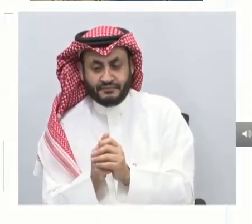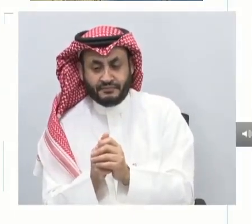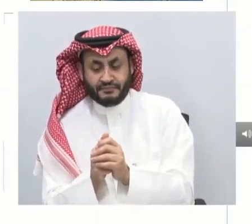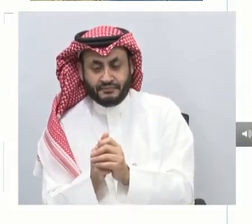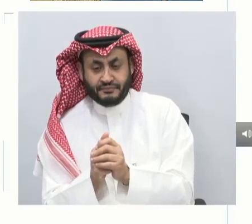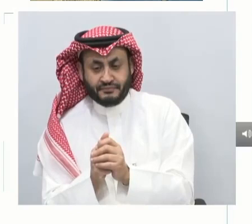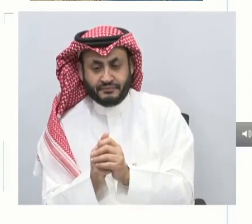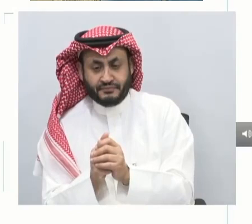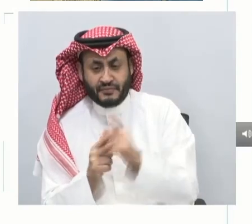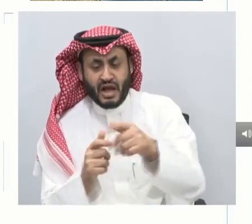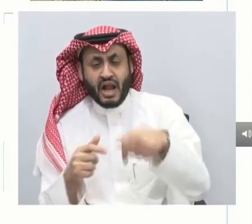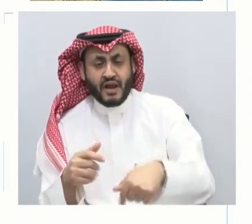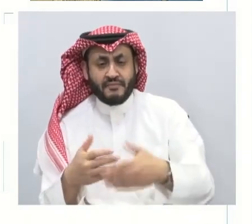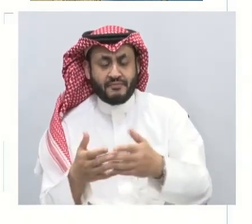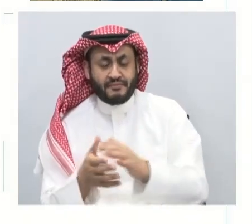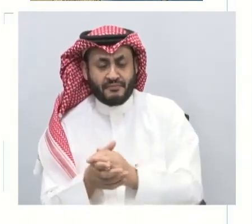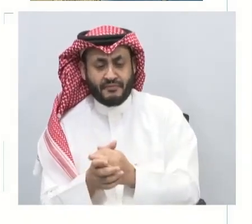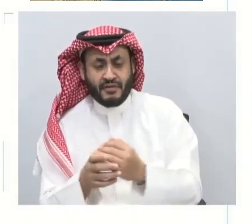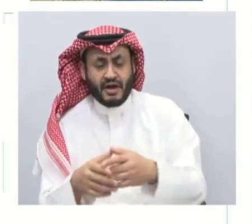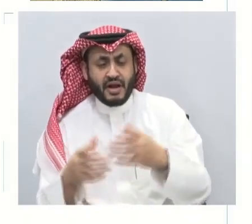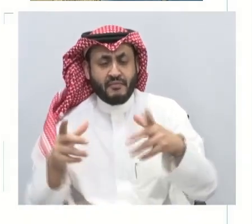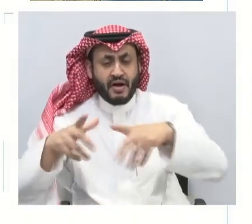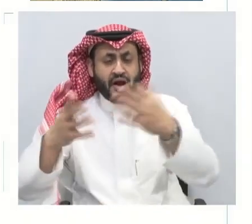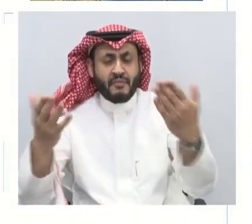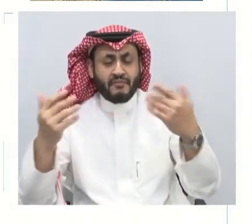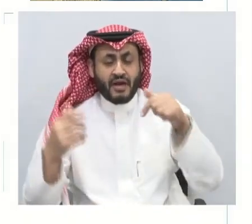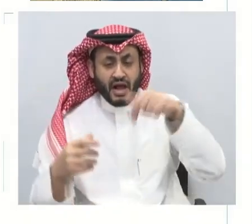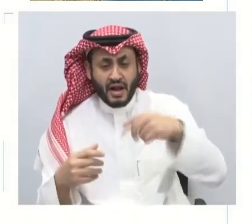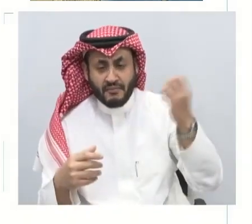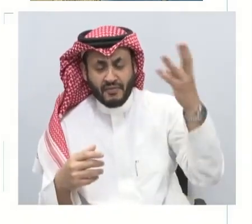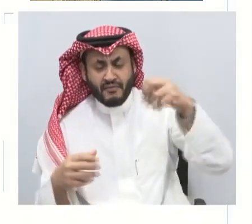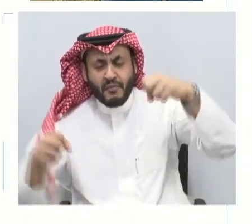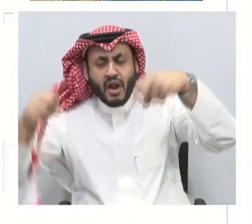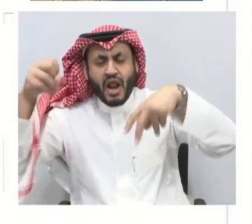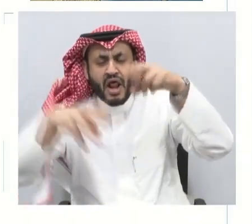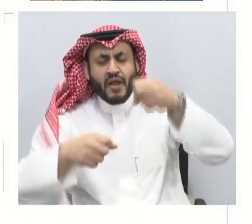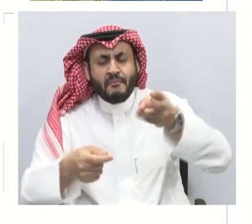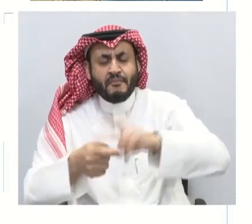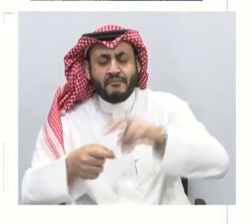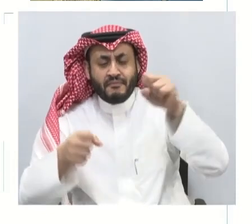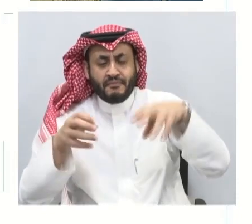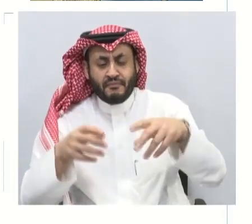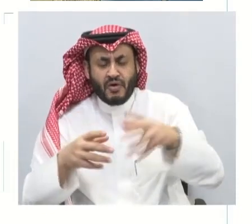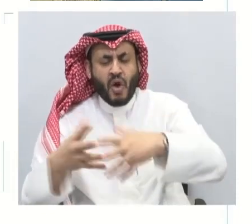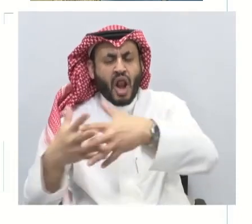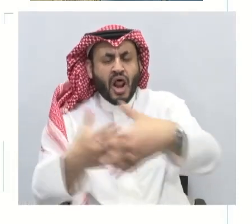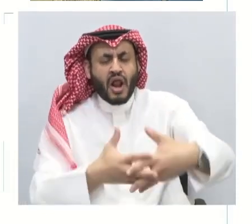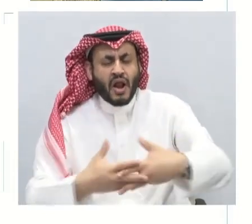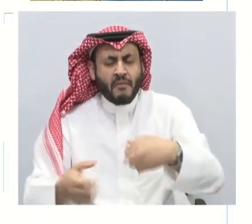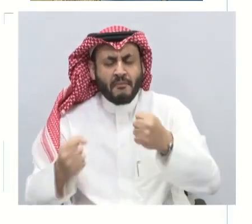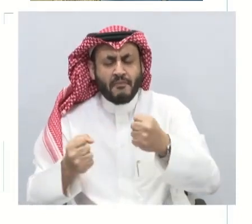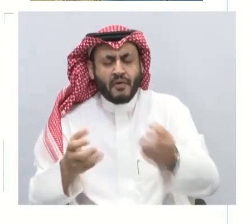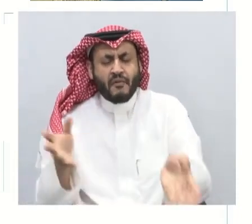This is Ned Weatherby, your weather forecaster. This afternoon, heavy rain fell on our town. The big storm caused a lot of